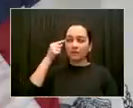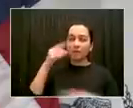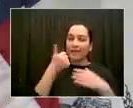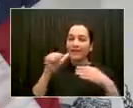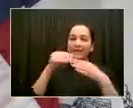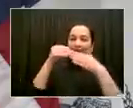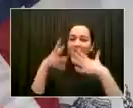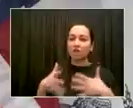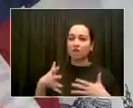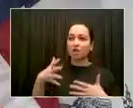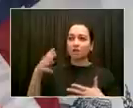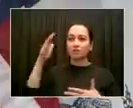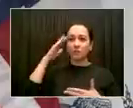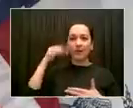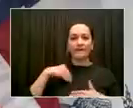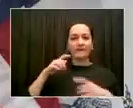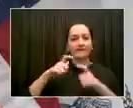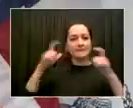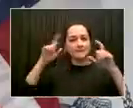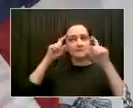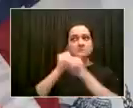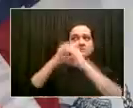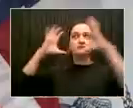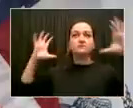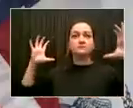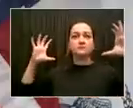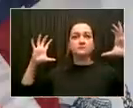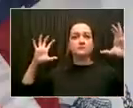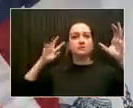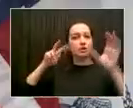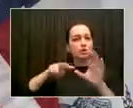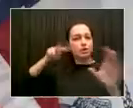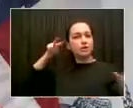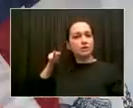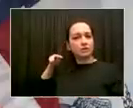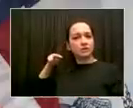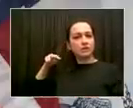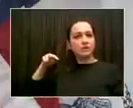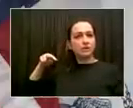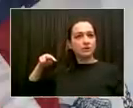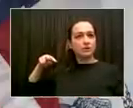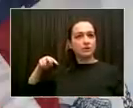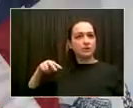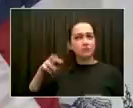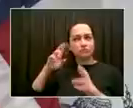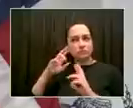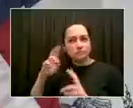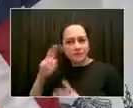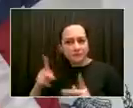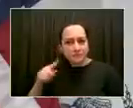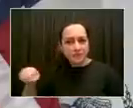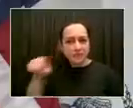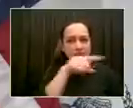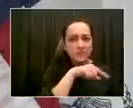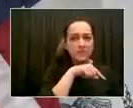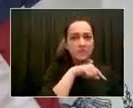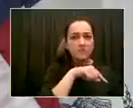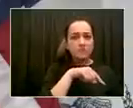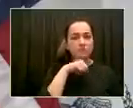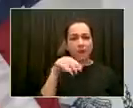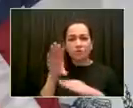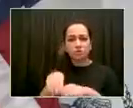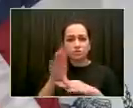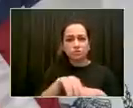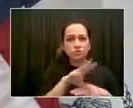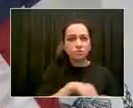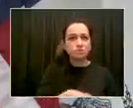treat the legislature with respect, treat county executives with respect, mayors with respect, listen to the voices of the people. There's a lot of things that